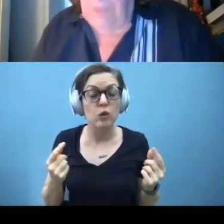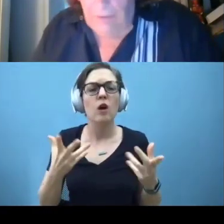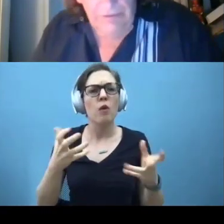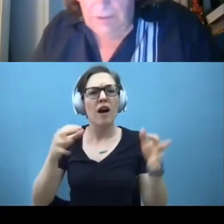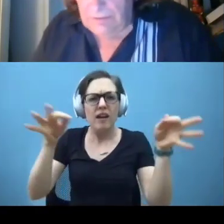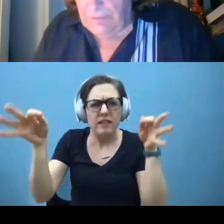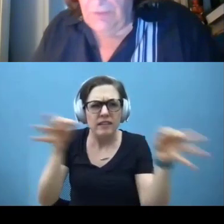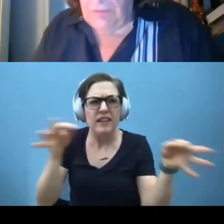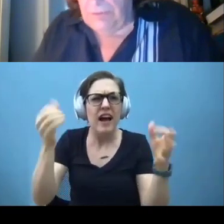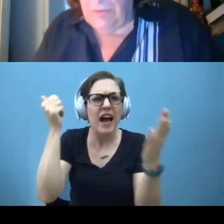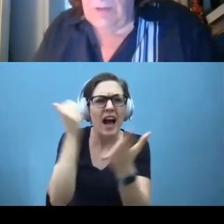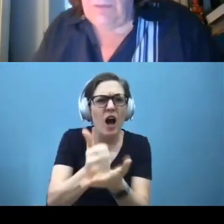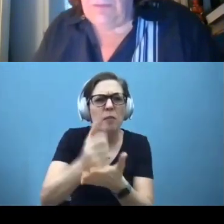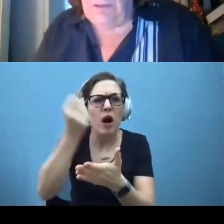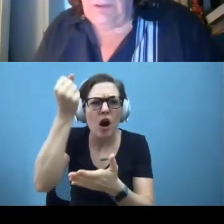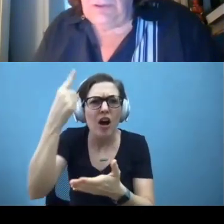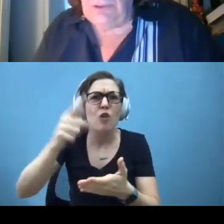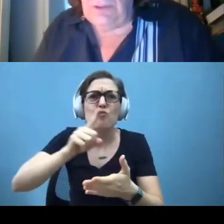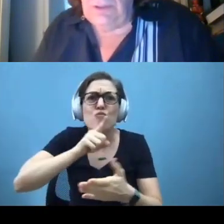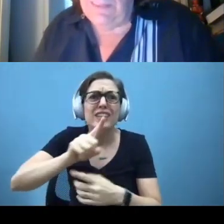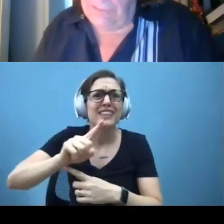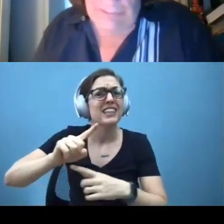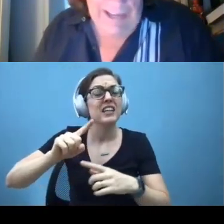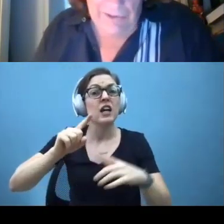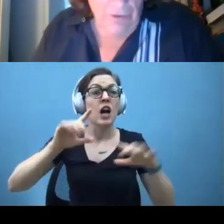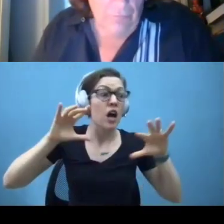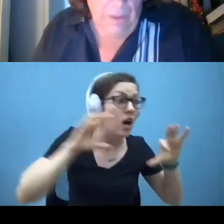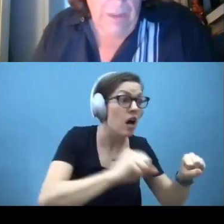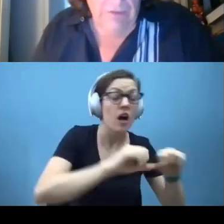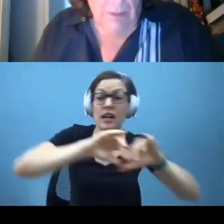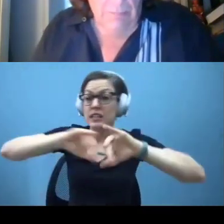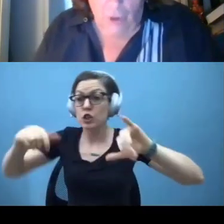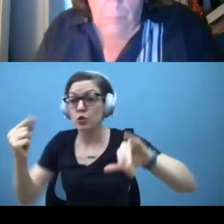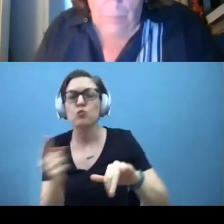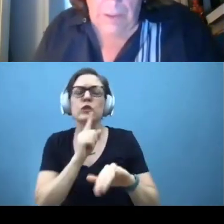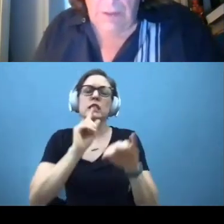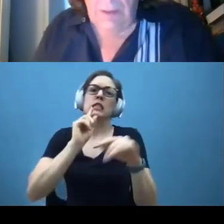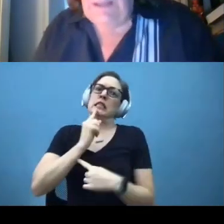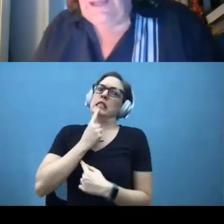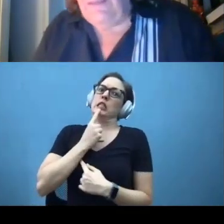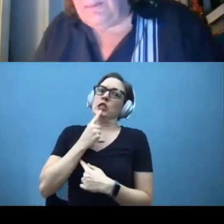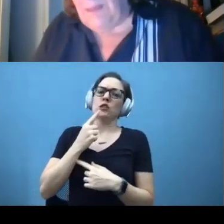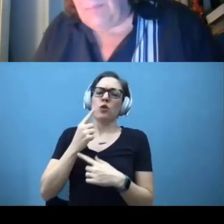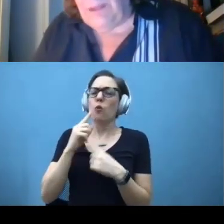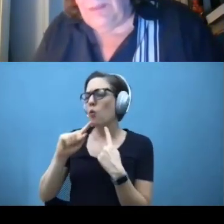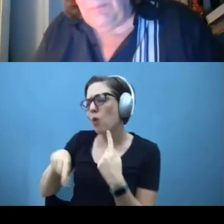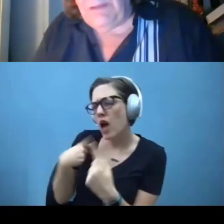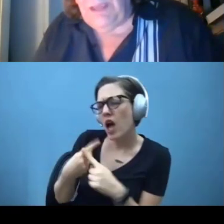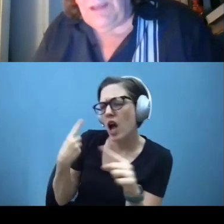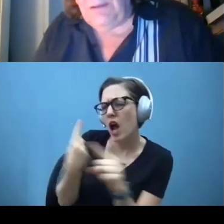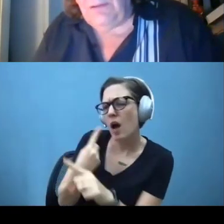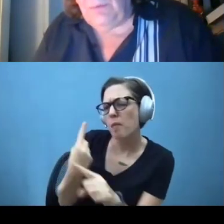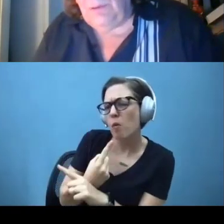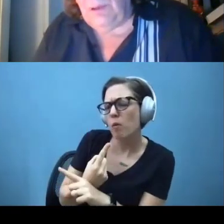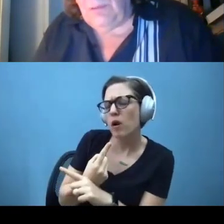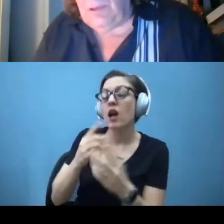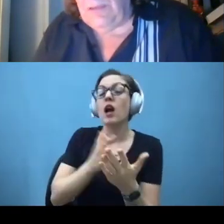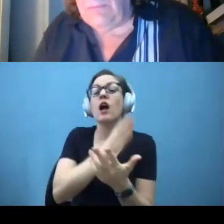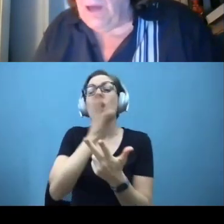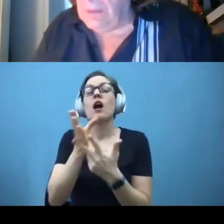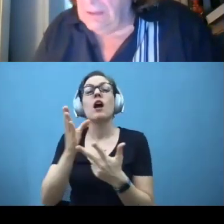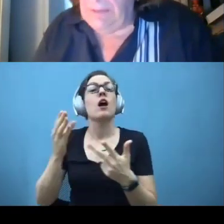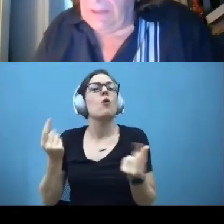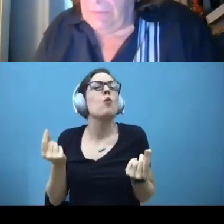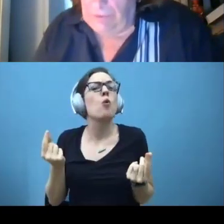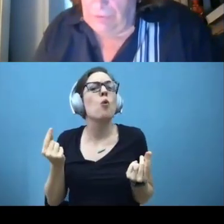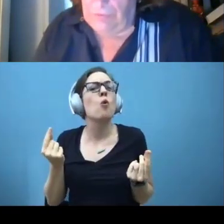the seriousness of the use of restraints and seclusion, the standard of when it's appropriate, and the steps that can be taken to, if